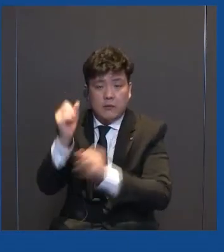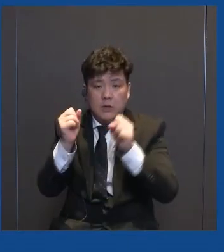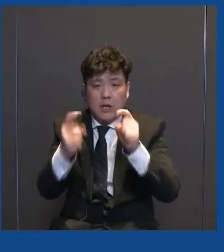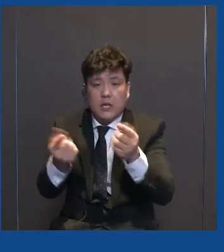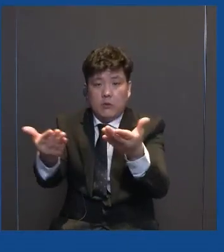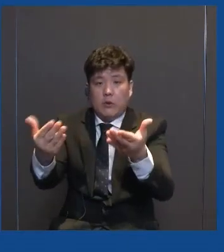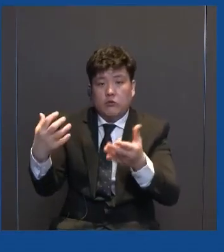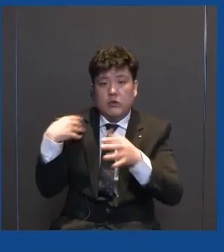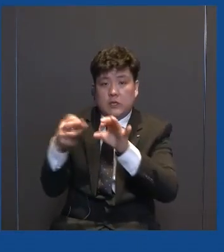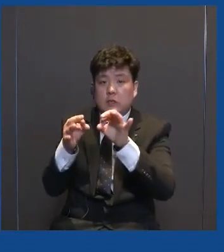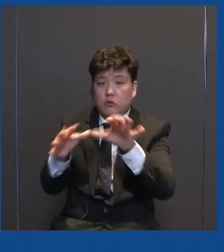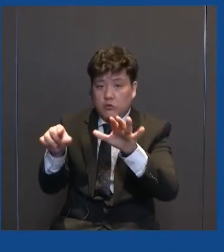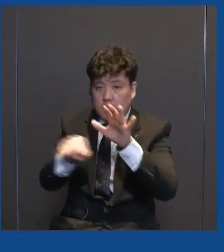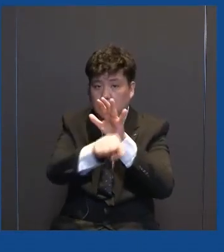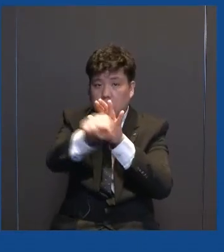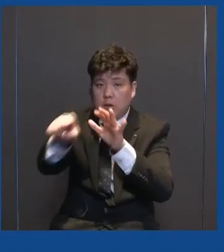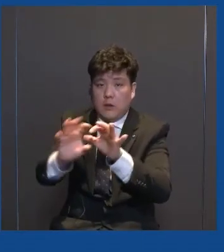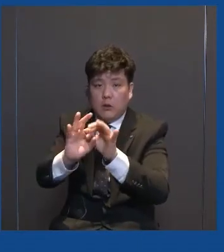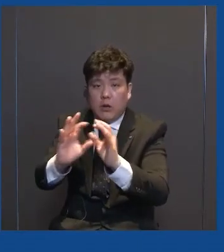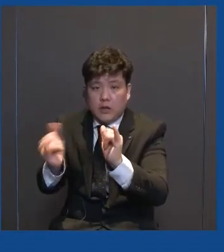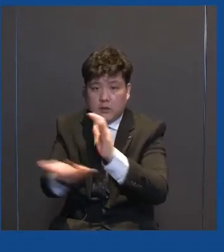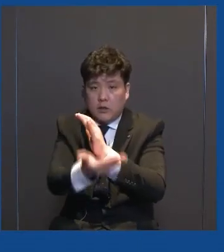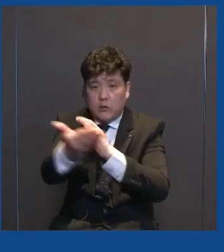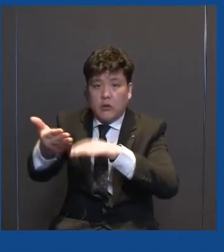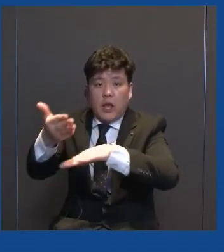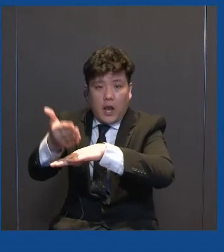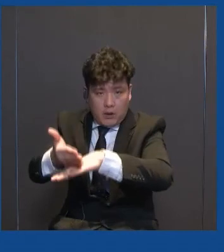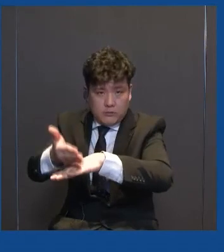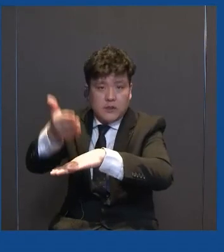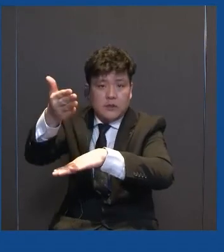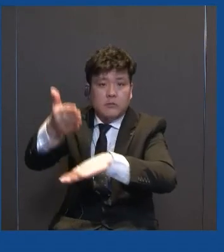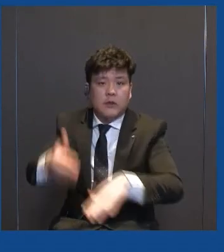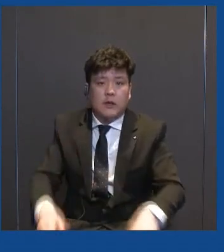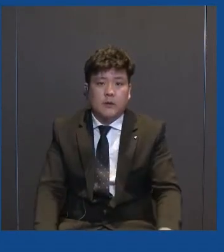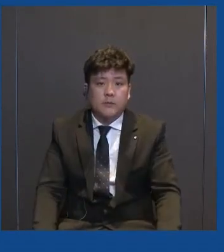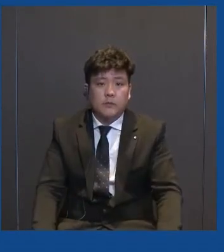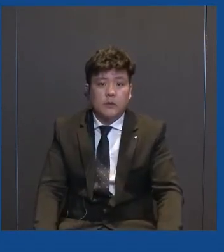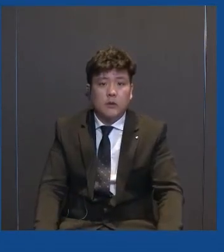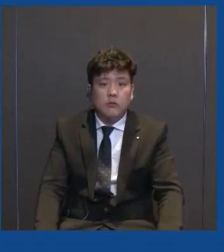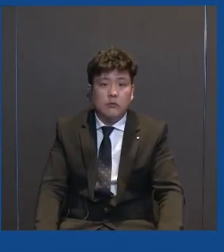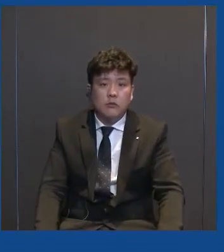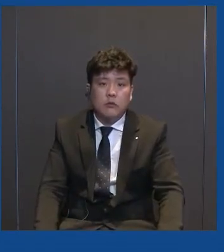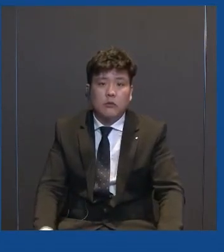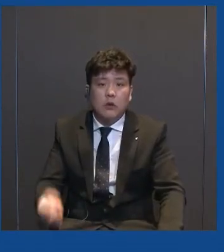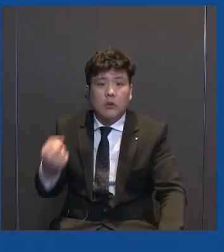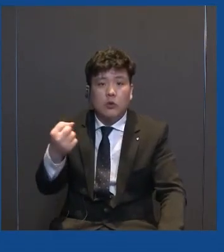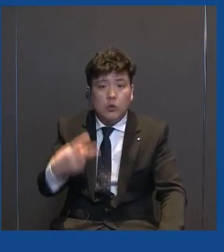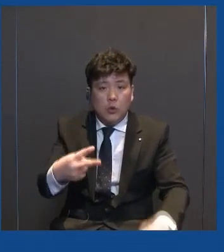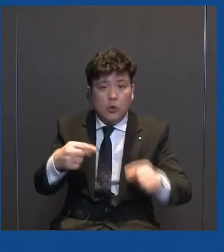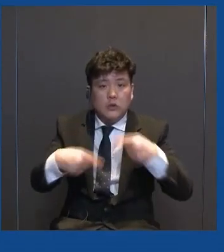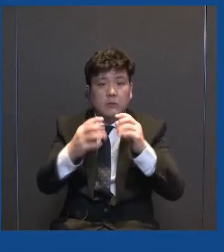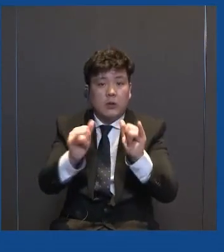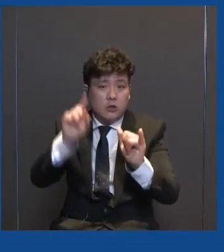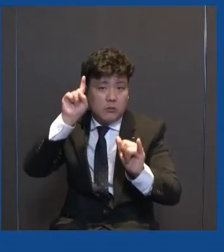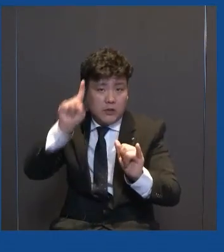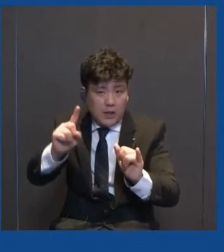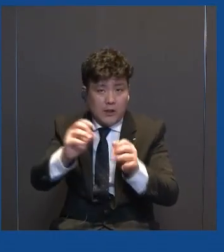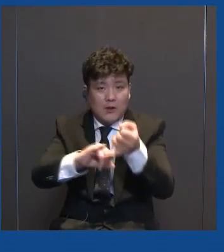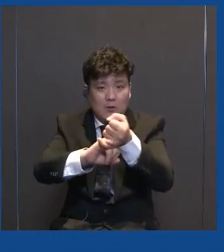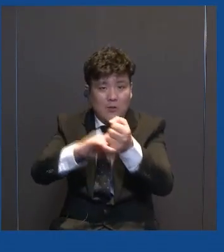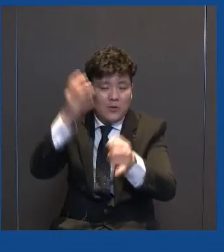please make sure to come back tomorrow. And thank you again, and have a good evening and afternoon to all. Thank you.